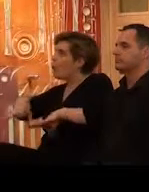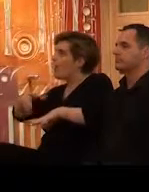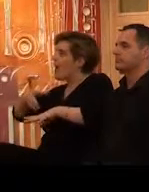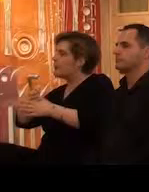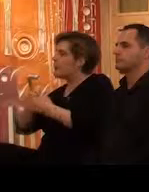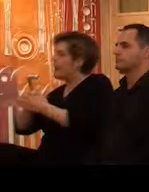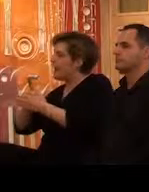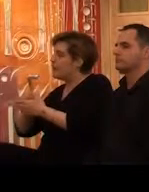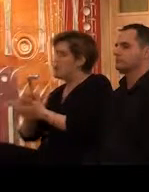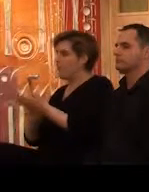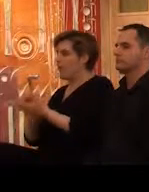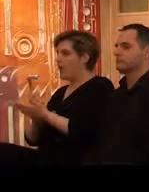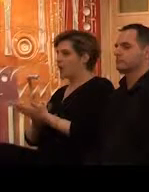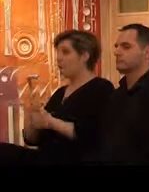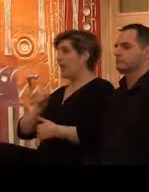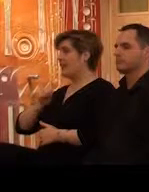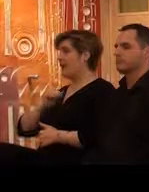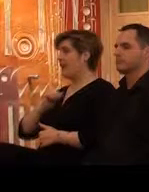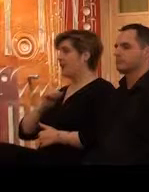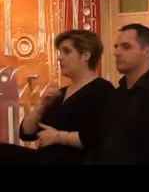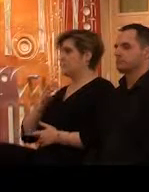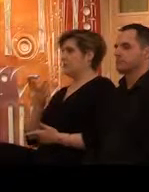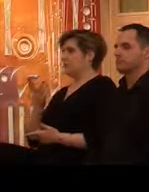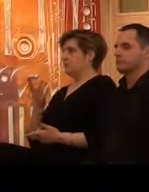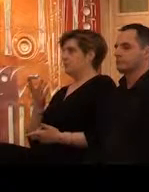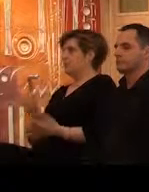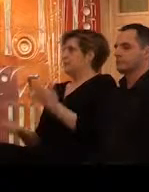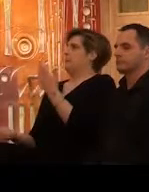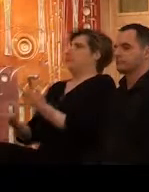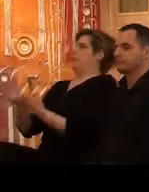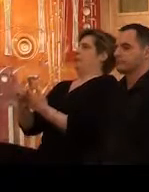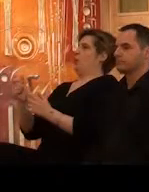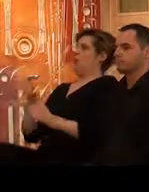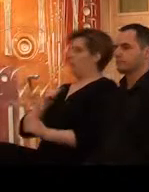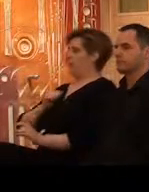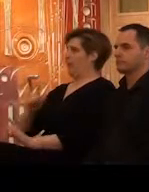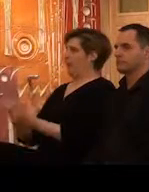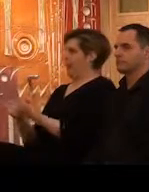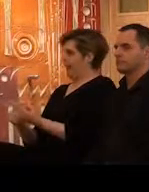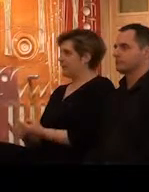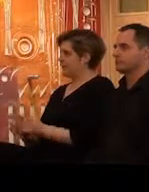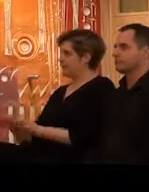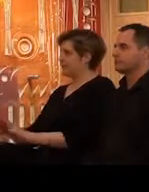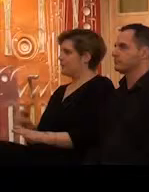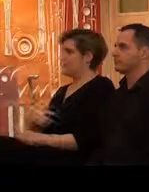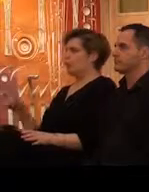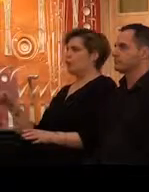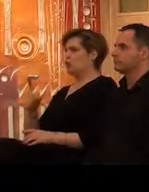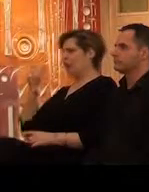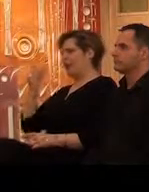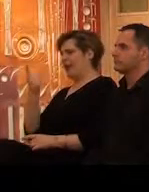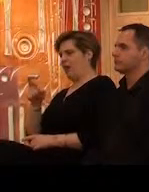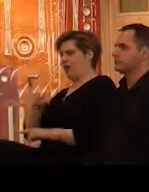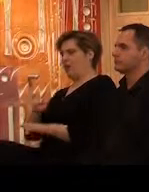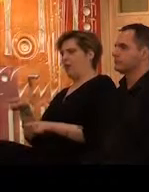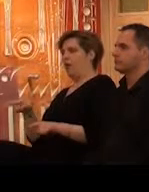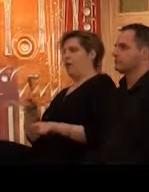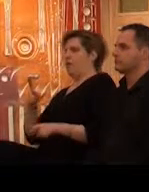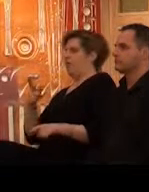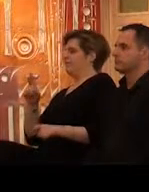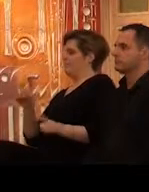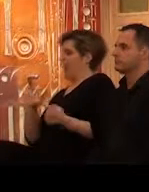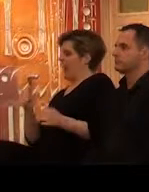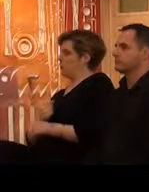expecting the unexpected, that we shouldn't think that we can label children and know what people are capable of. As soon as we stop believing that children